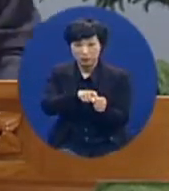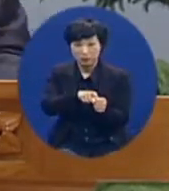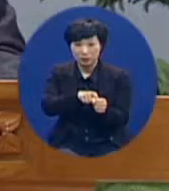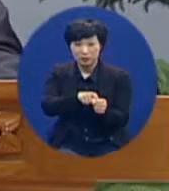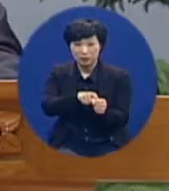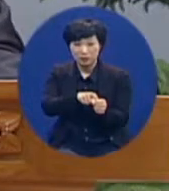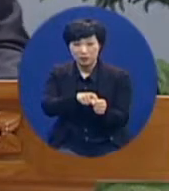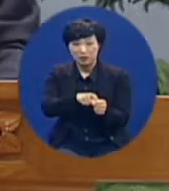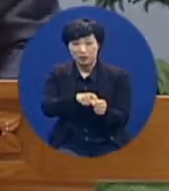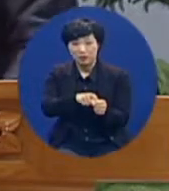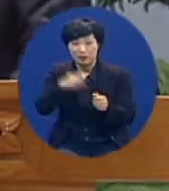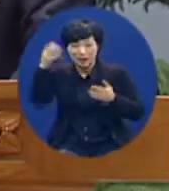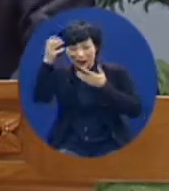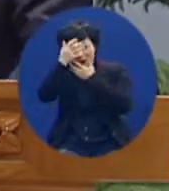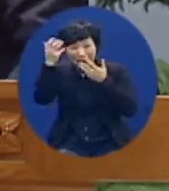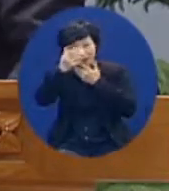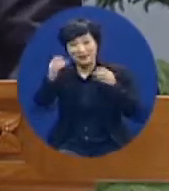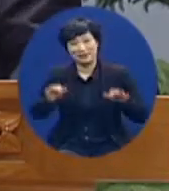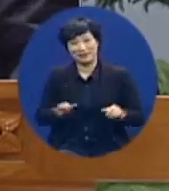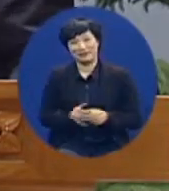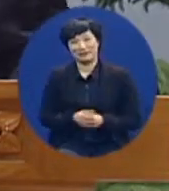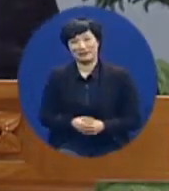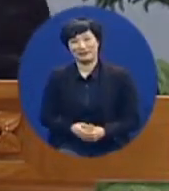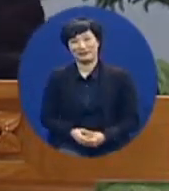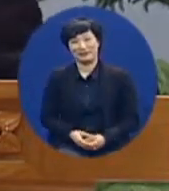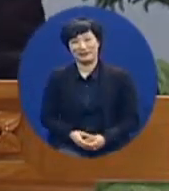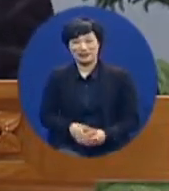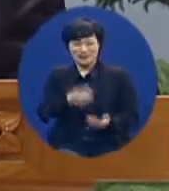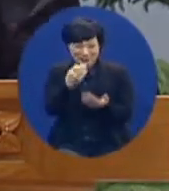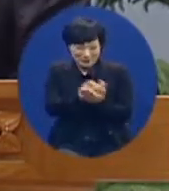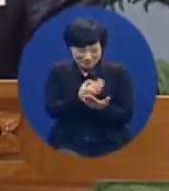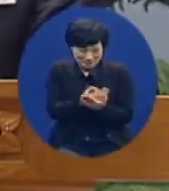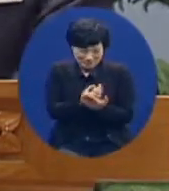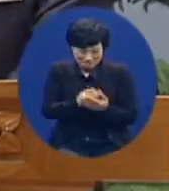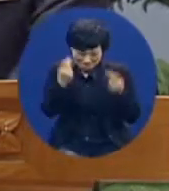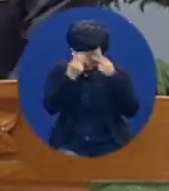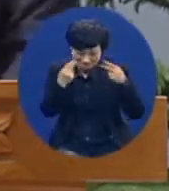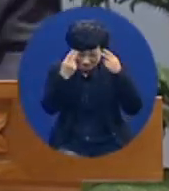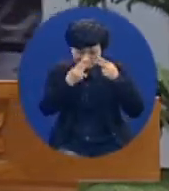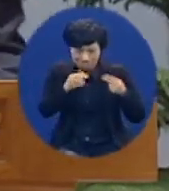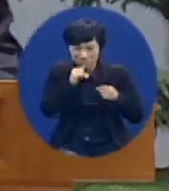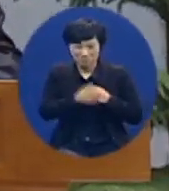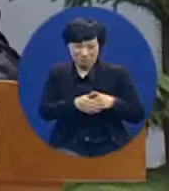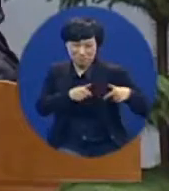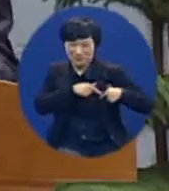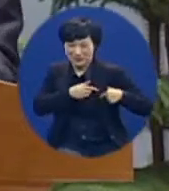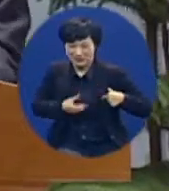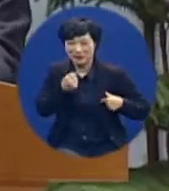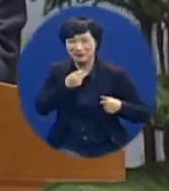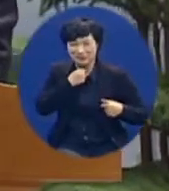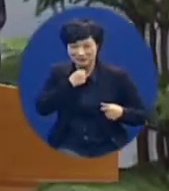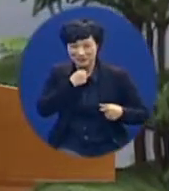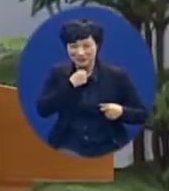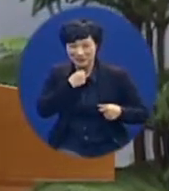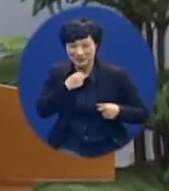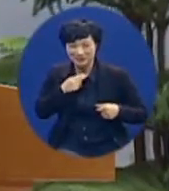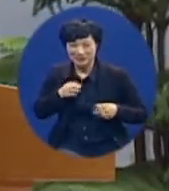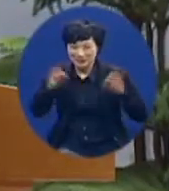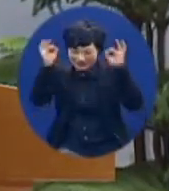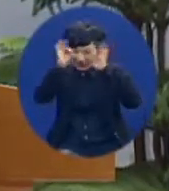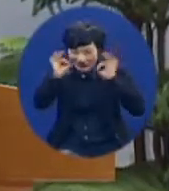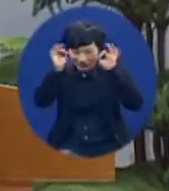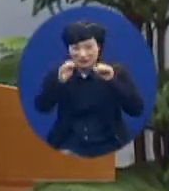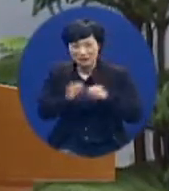Men wants to make money, have fame, and power to gratify the desires